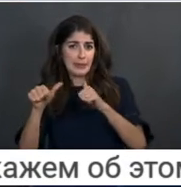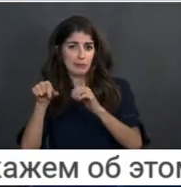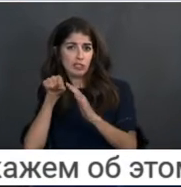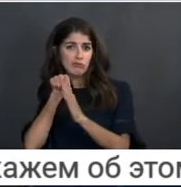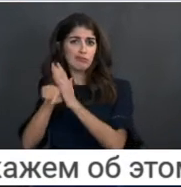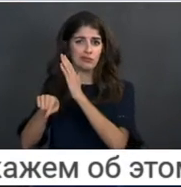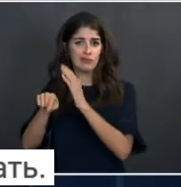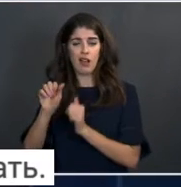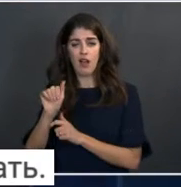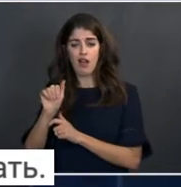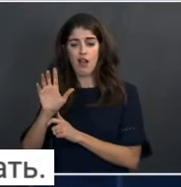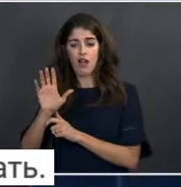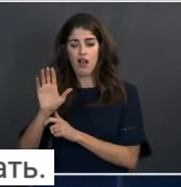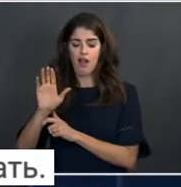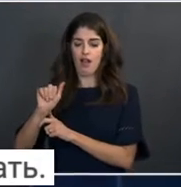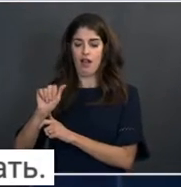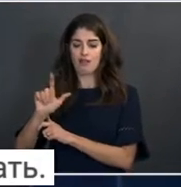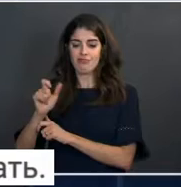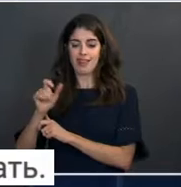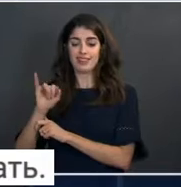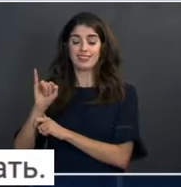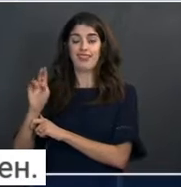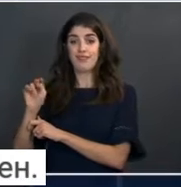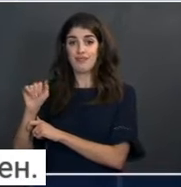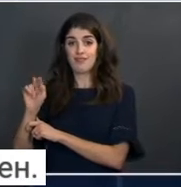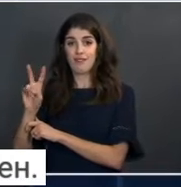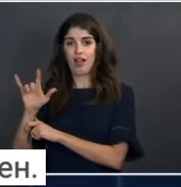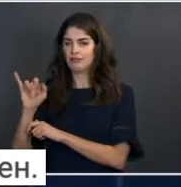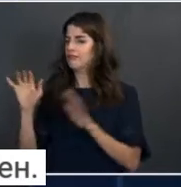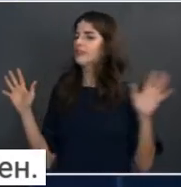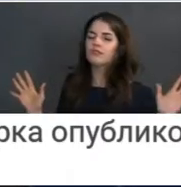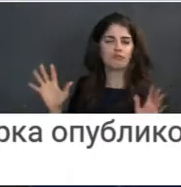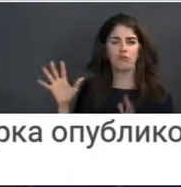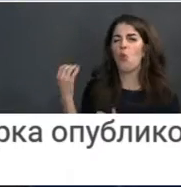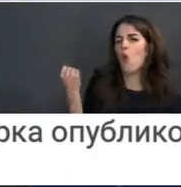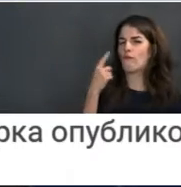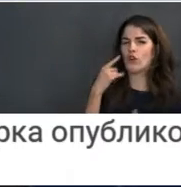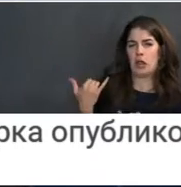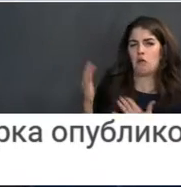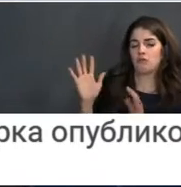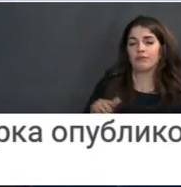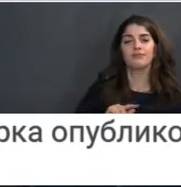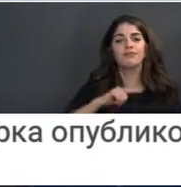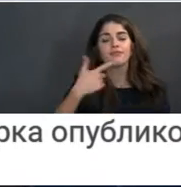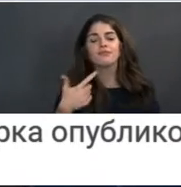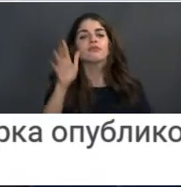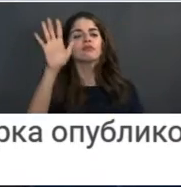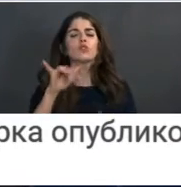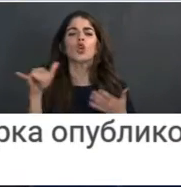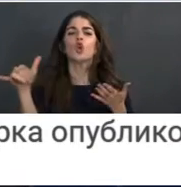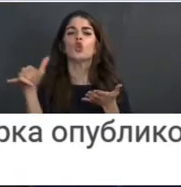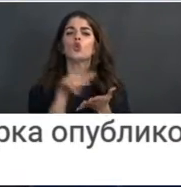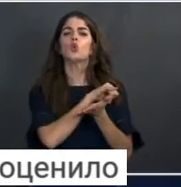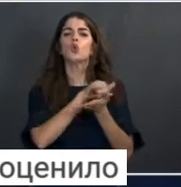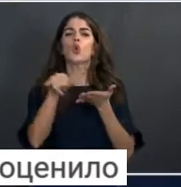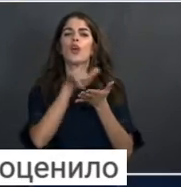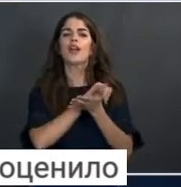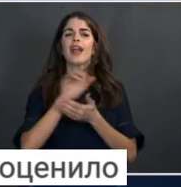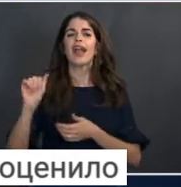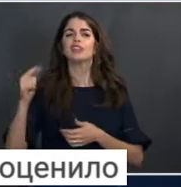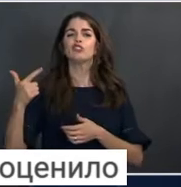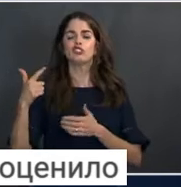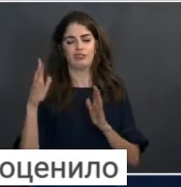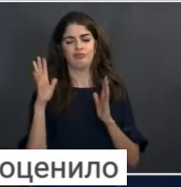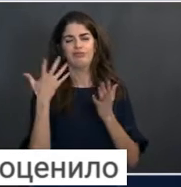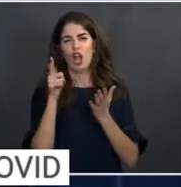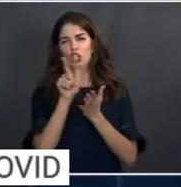more to say about it at that point in time. Go ahead. Thank you, Jen. The New York Attorney General released a report yesterday saying that the